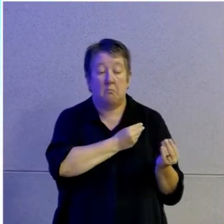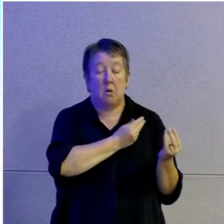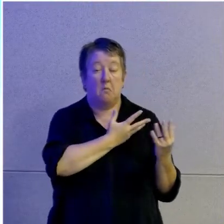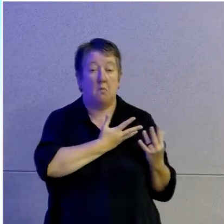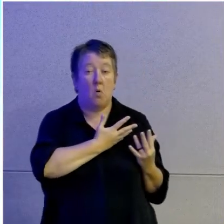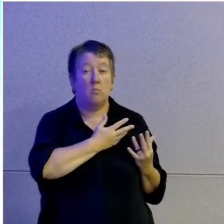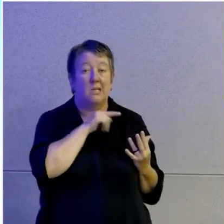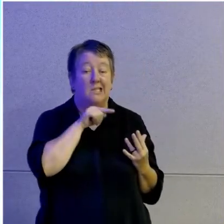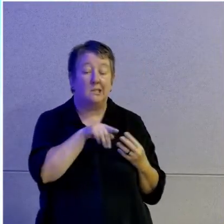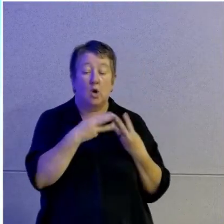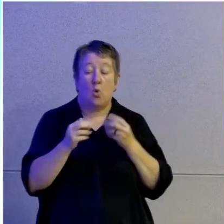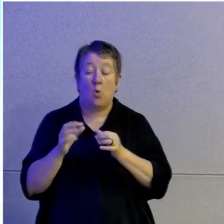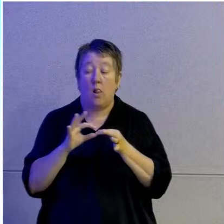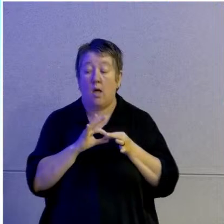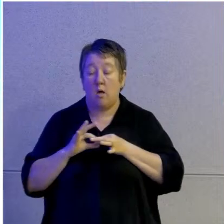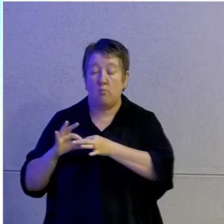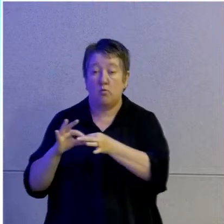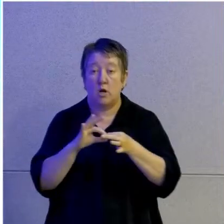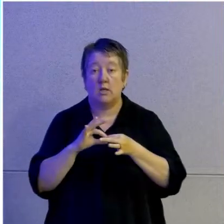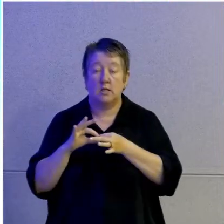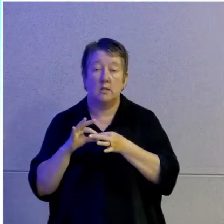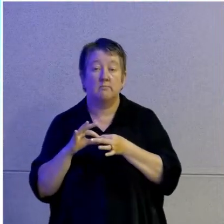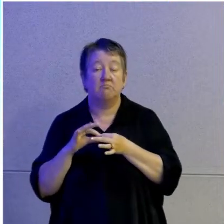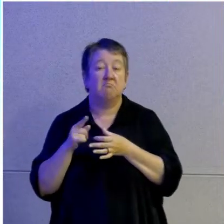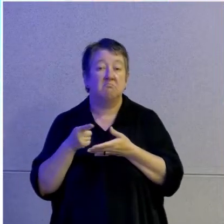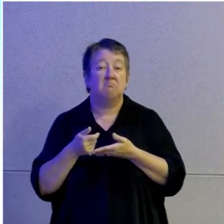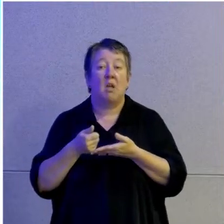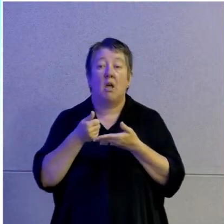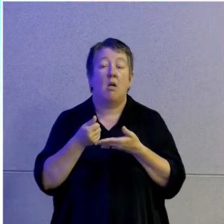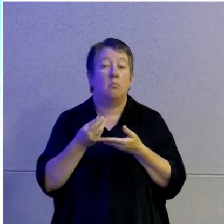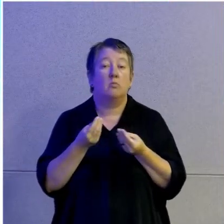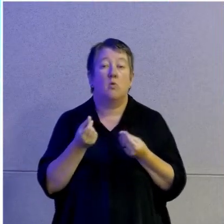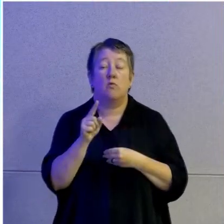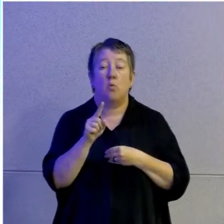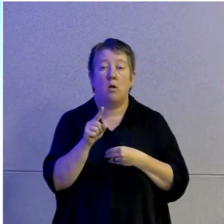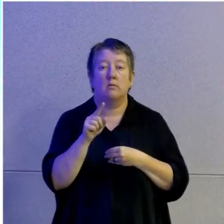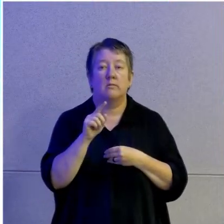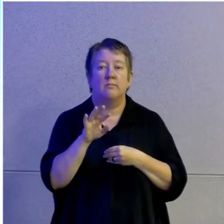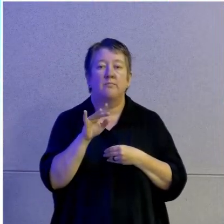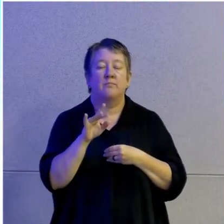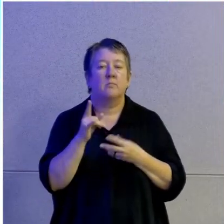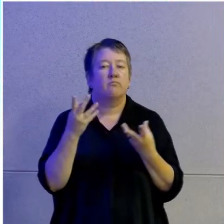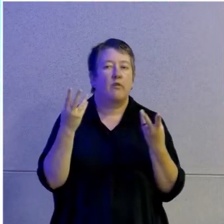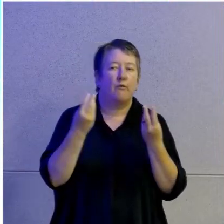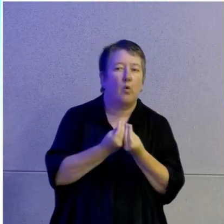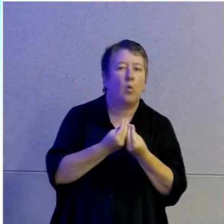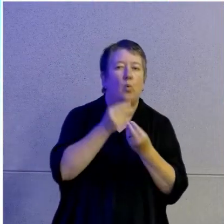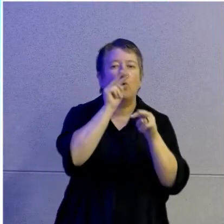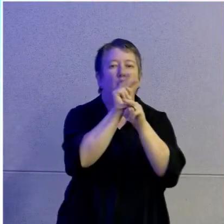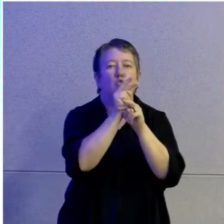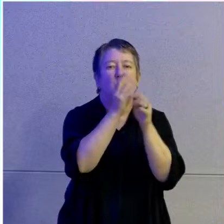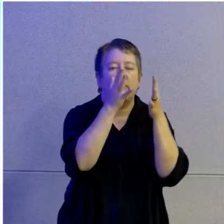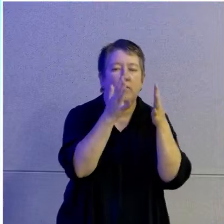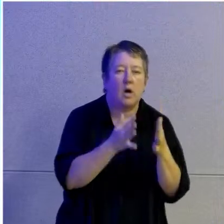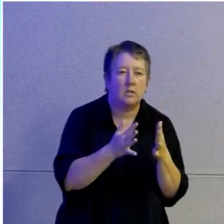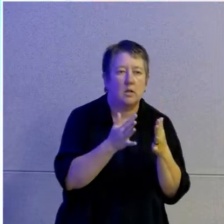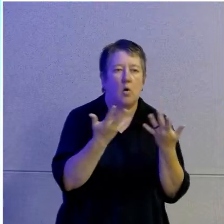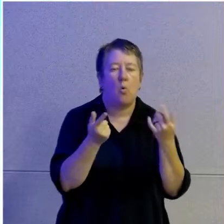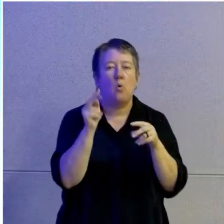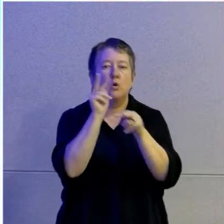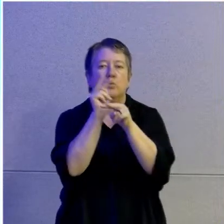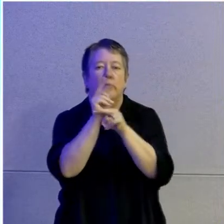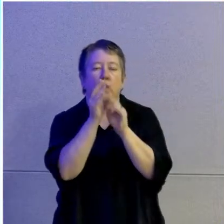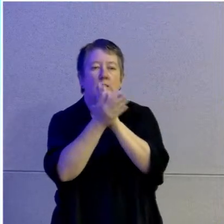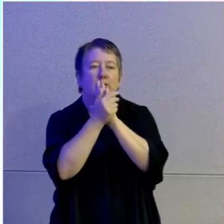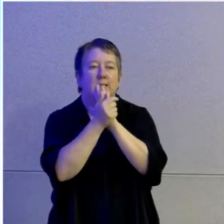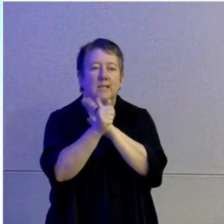to address the scarcity of supervisors or the supervisory skills in